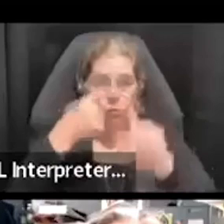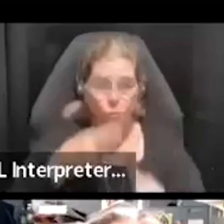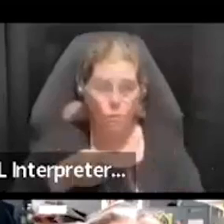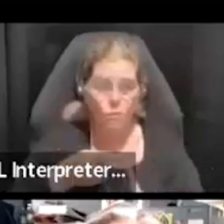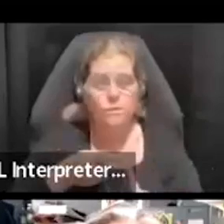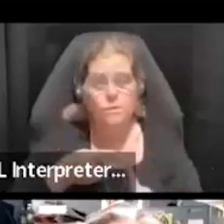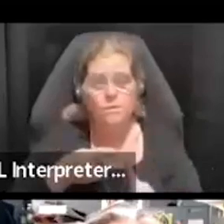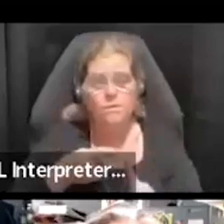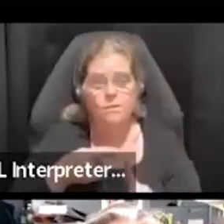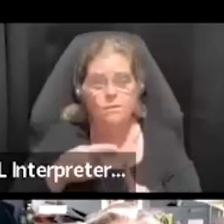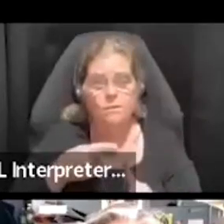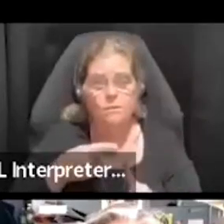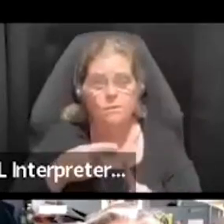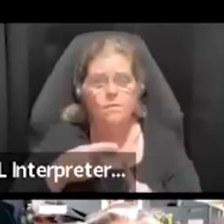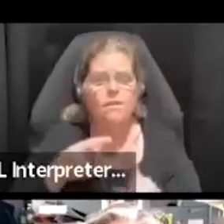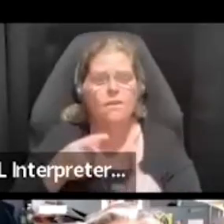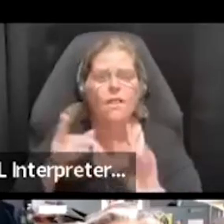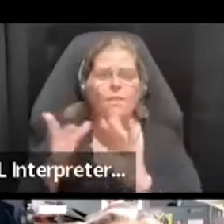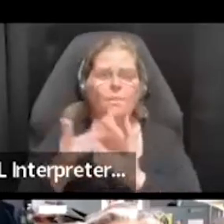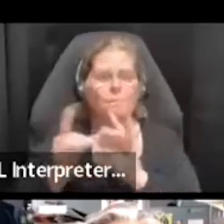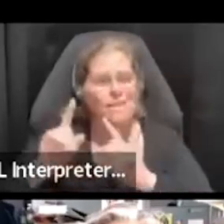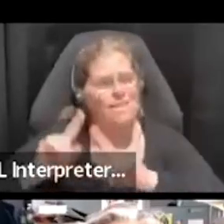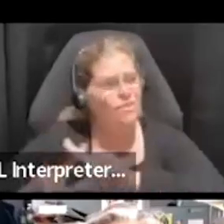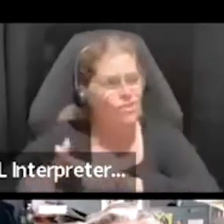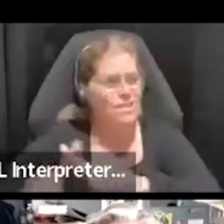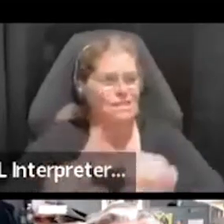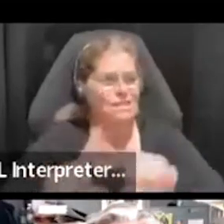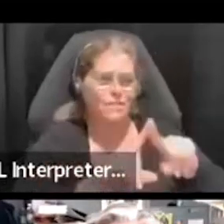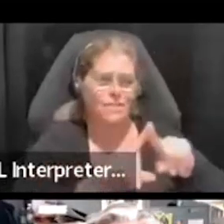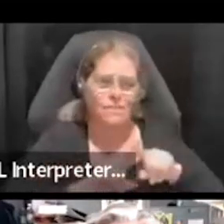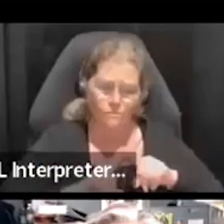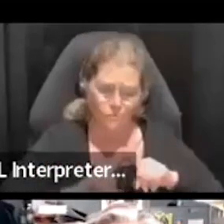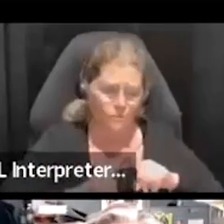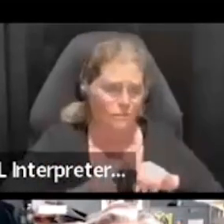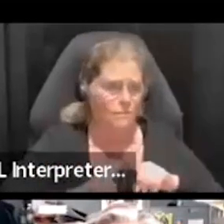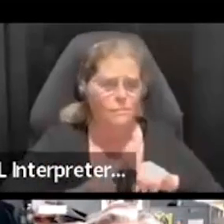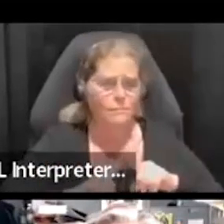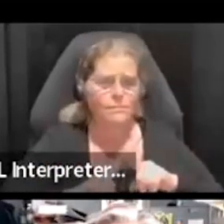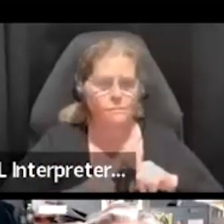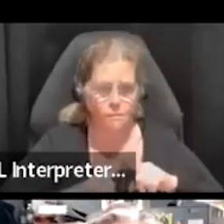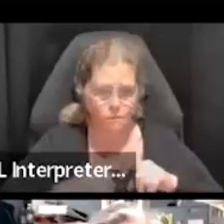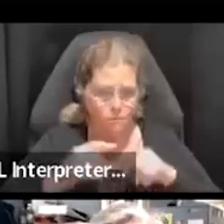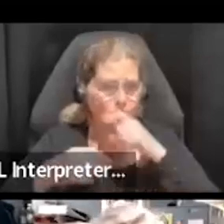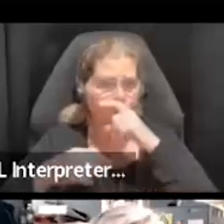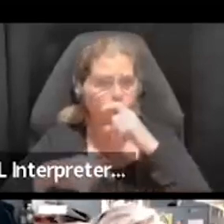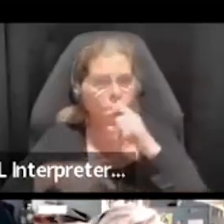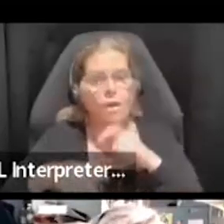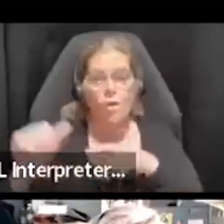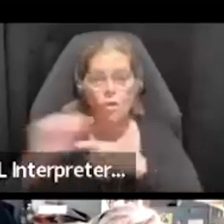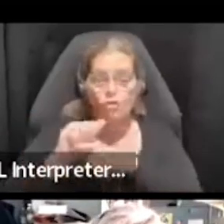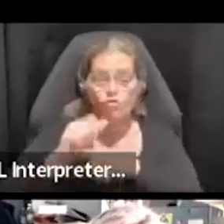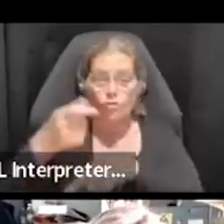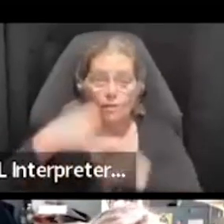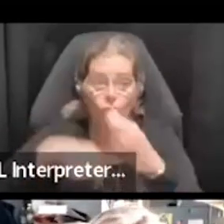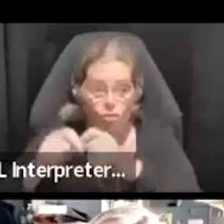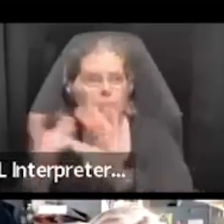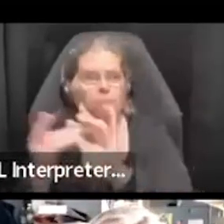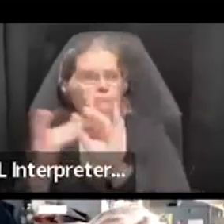getting differing messages as trainers change, and